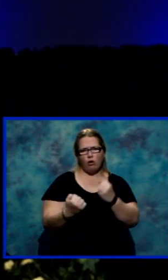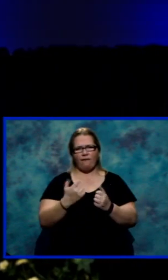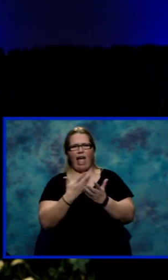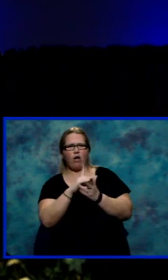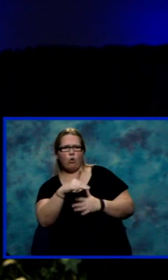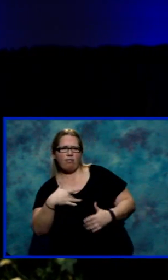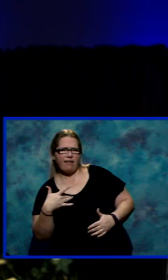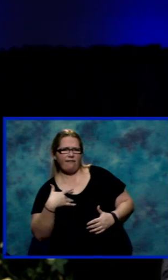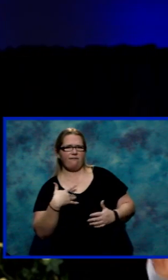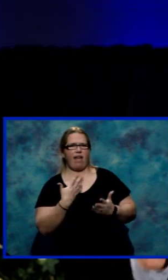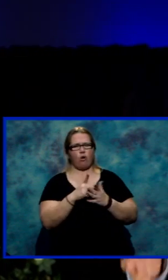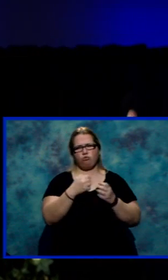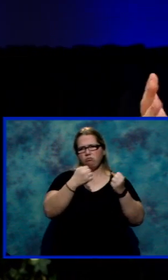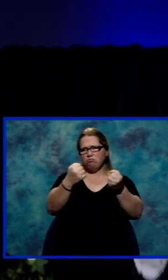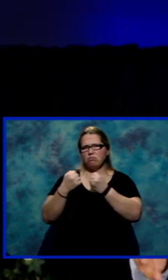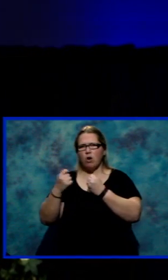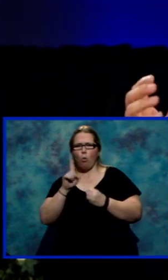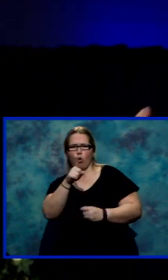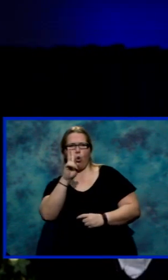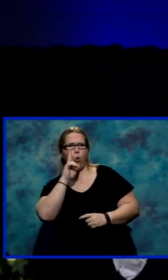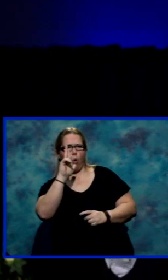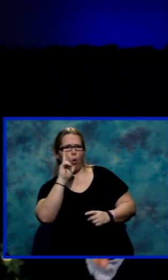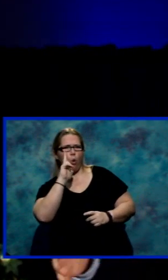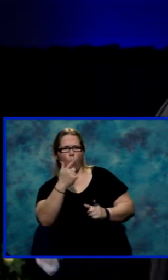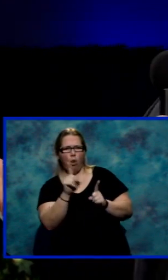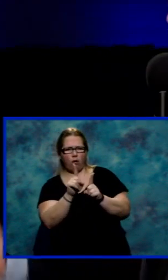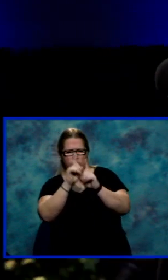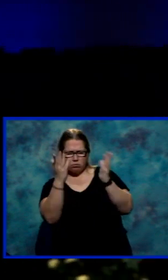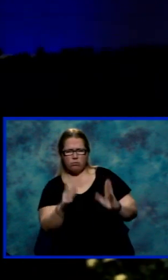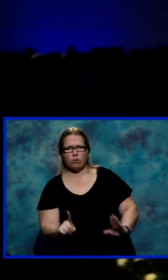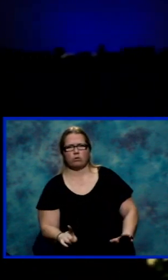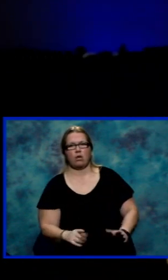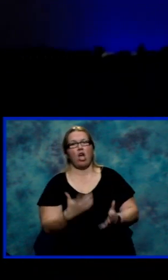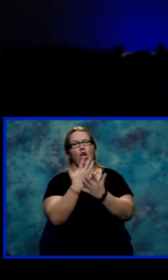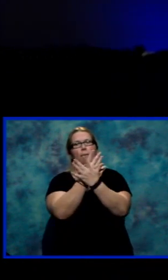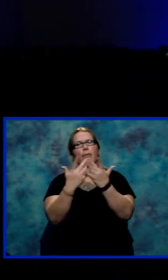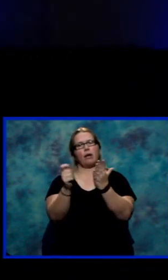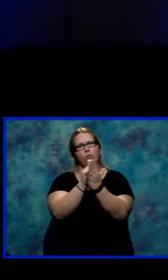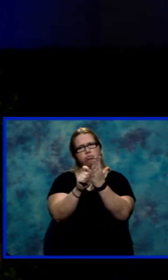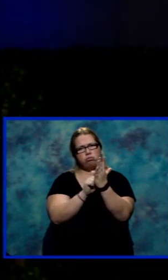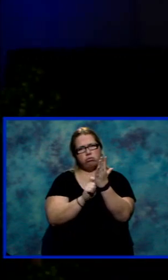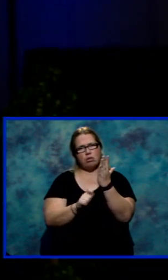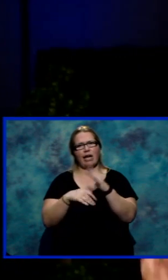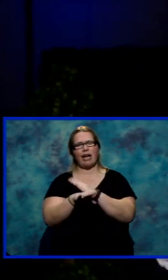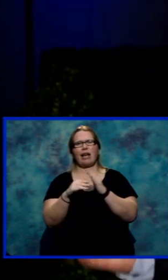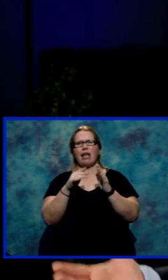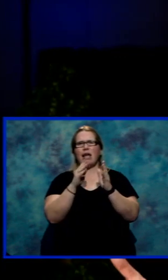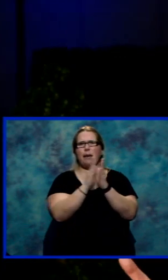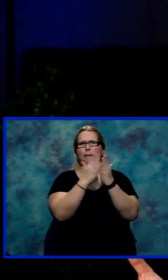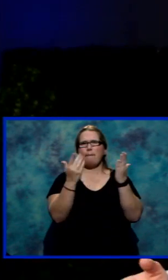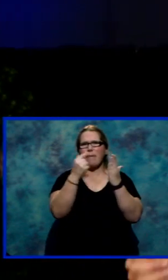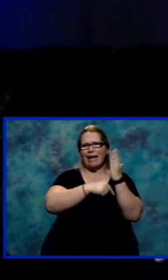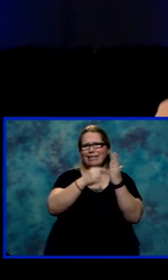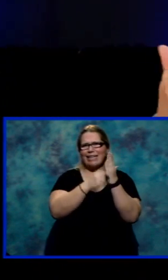about. So many words written on a weekly basis in weekly magazines and